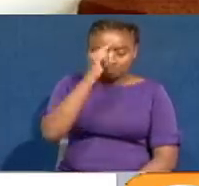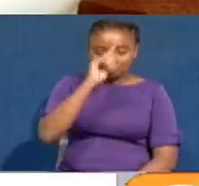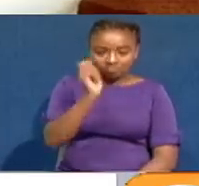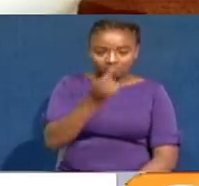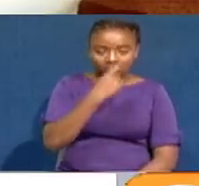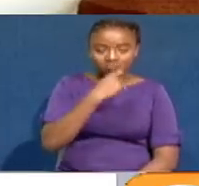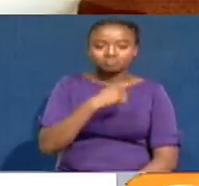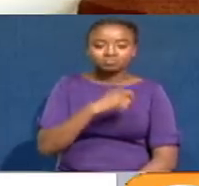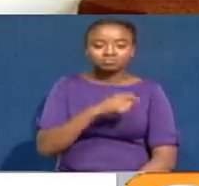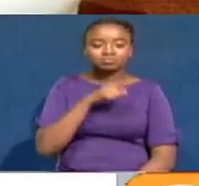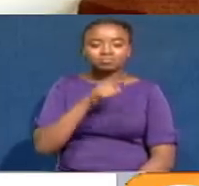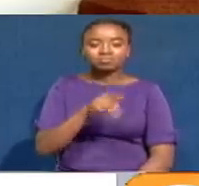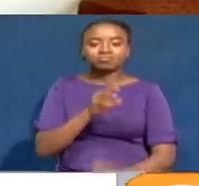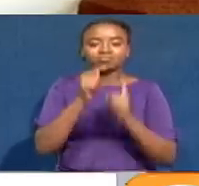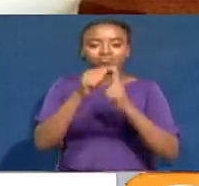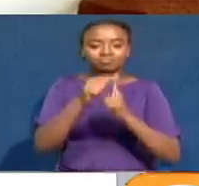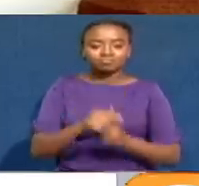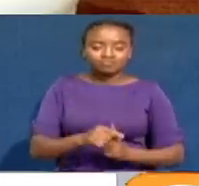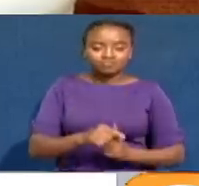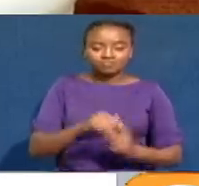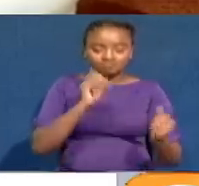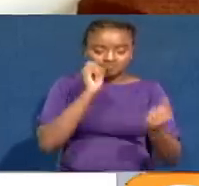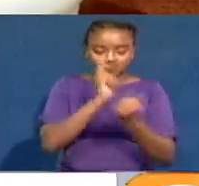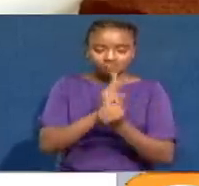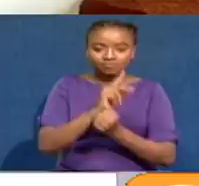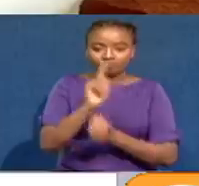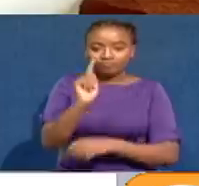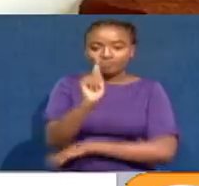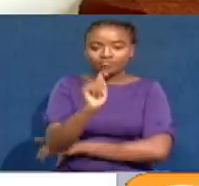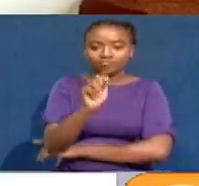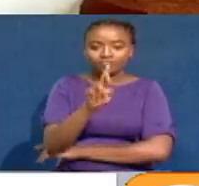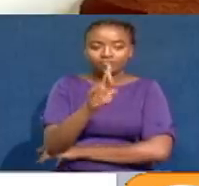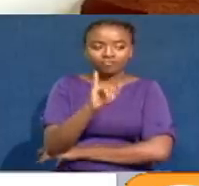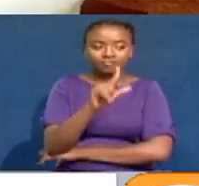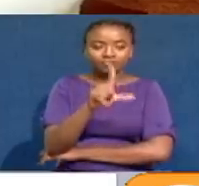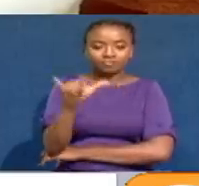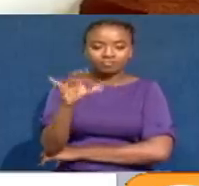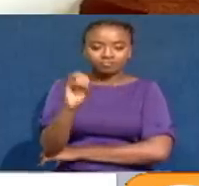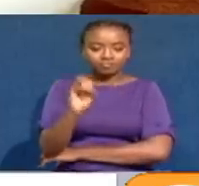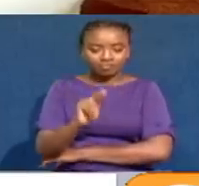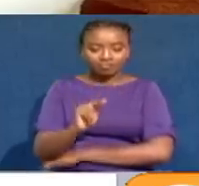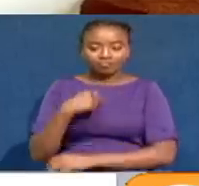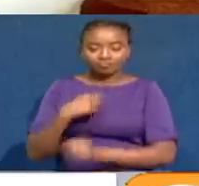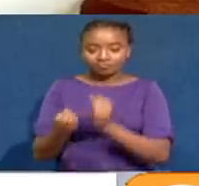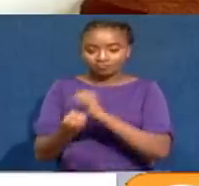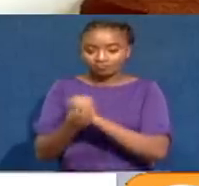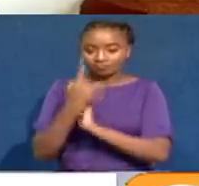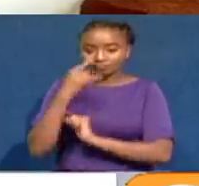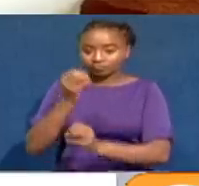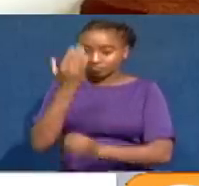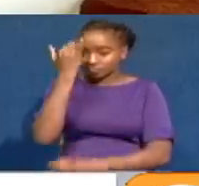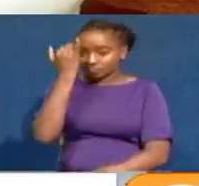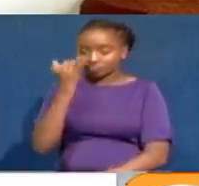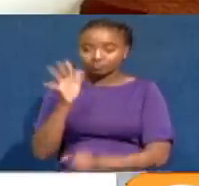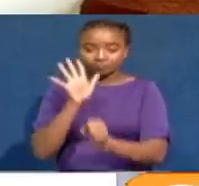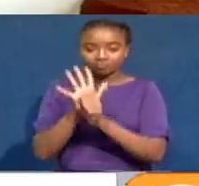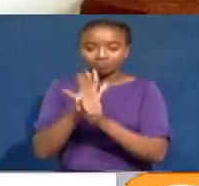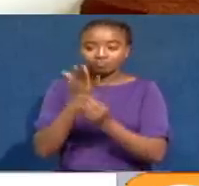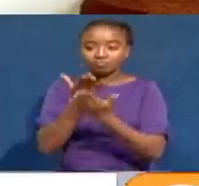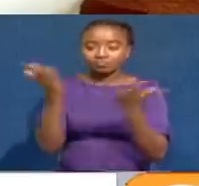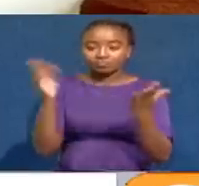goes to in excess of 12 trillion Kenya shillings. I want to show you something so that you see why the Kenyan people are very angry,